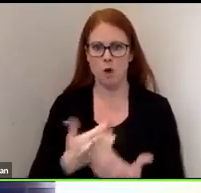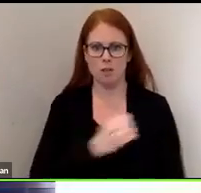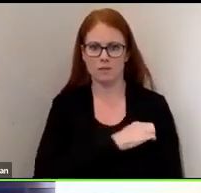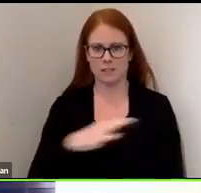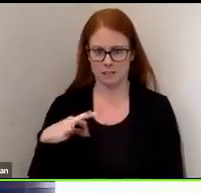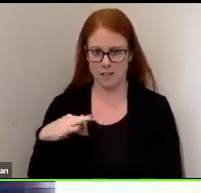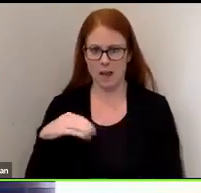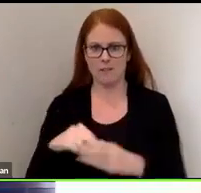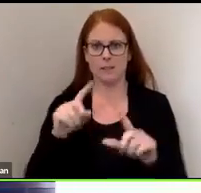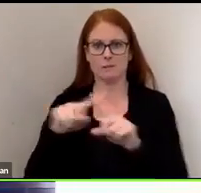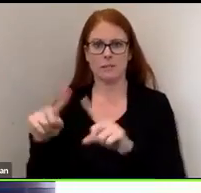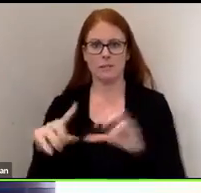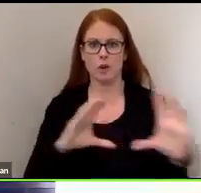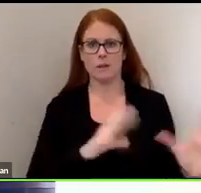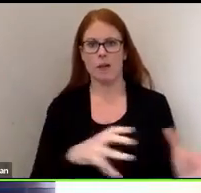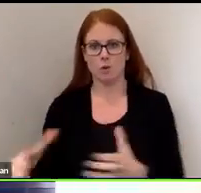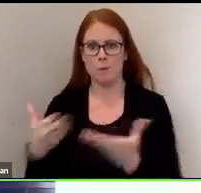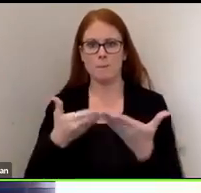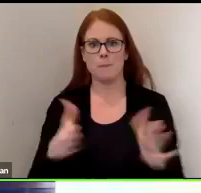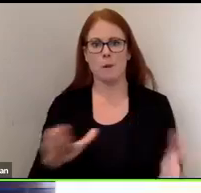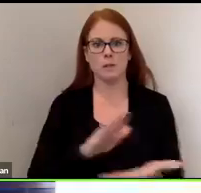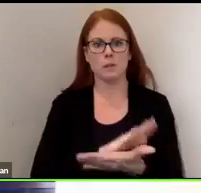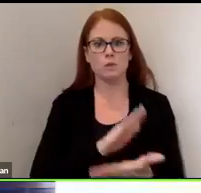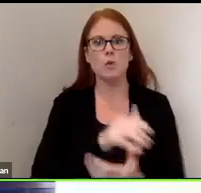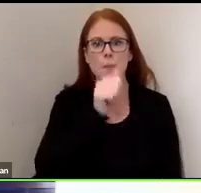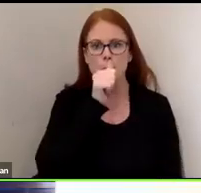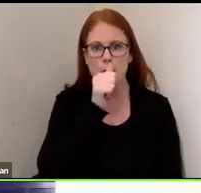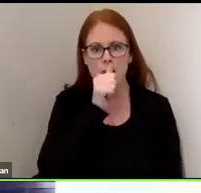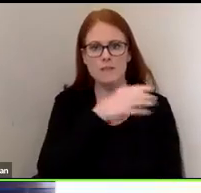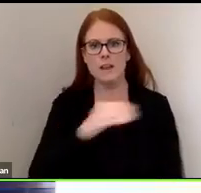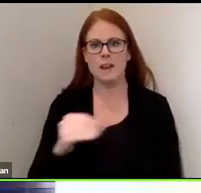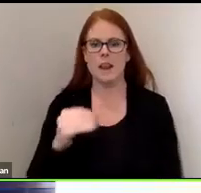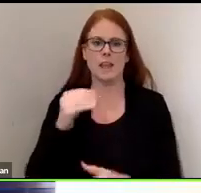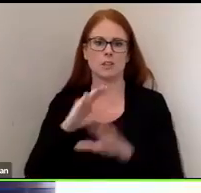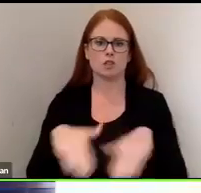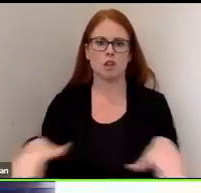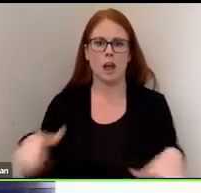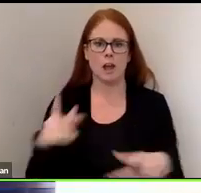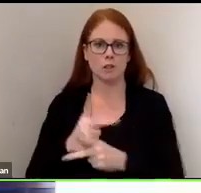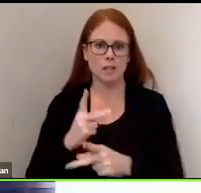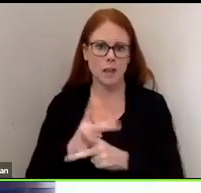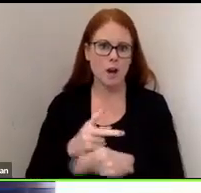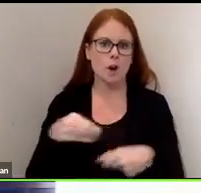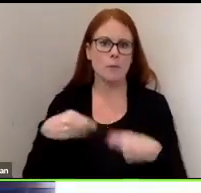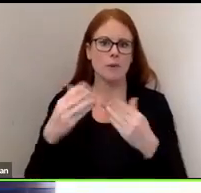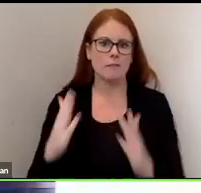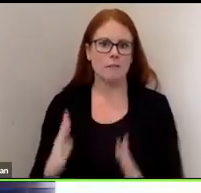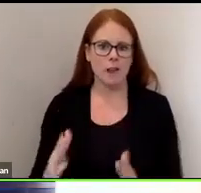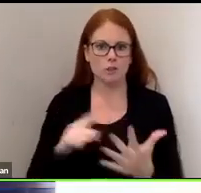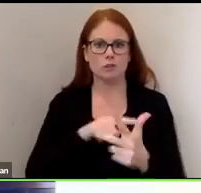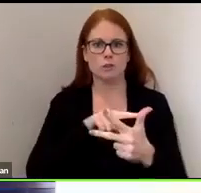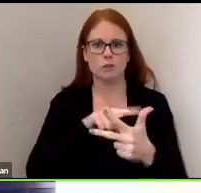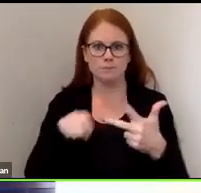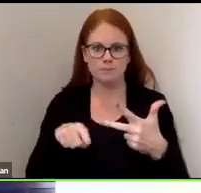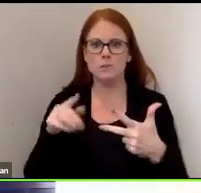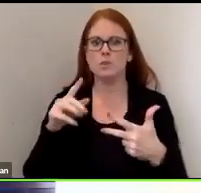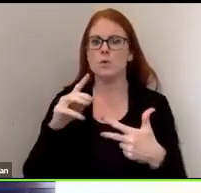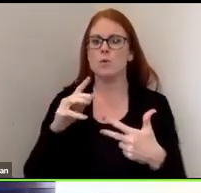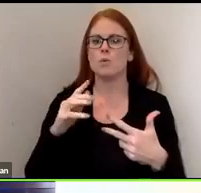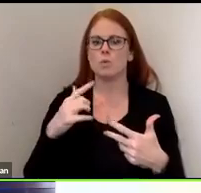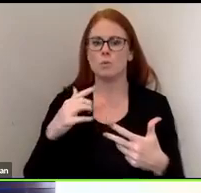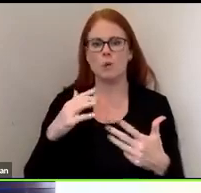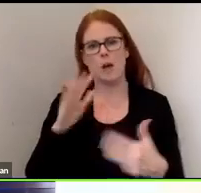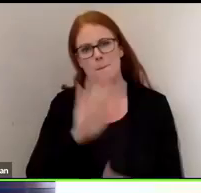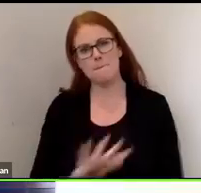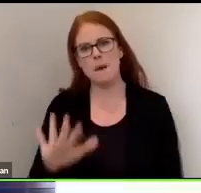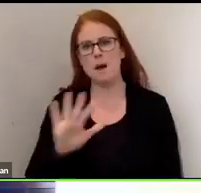these various categories. So public schools, private parochial, and our childcare providers. So taking a big chunk out of that. It's about